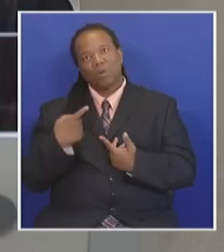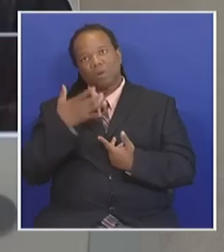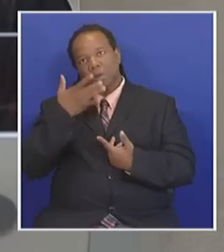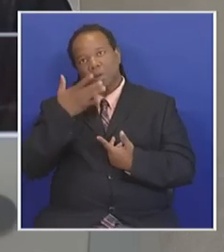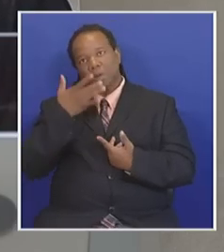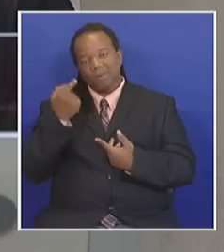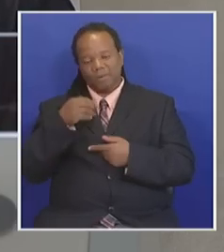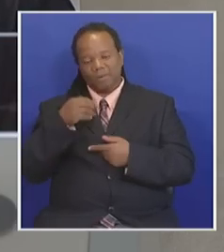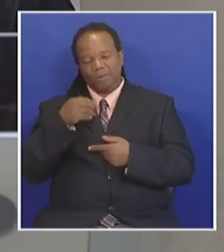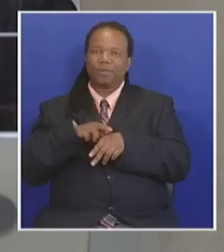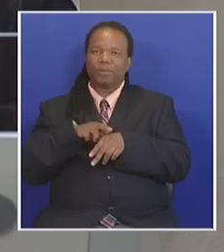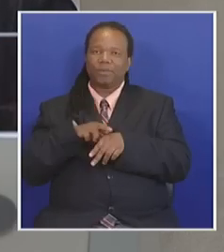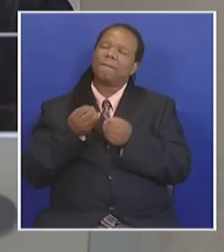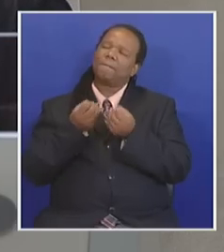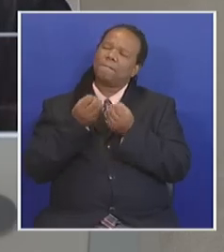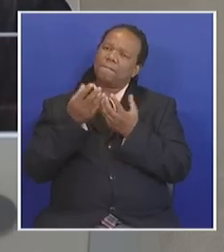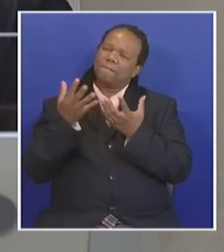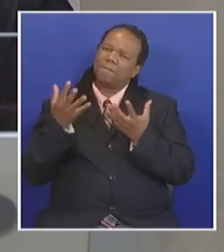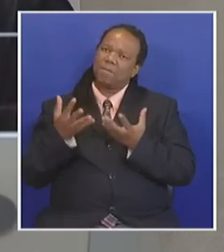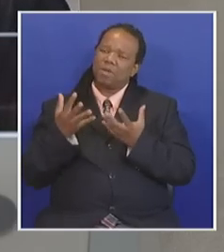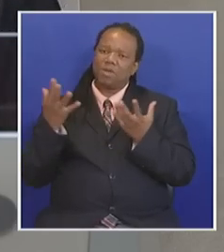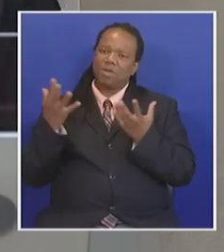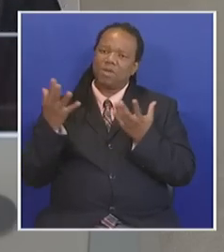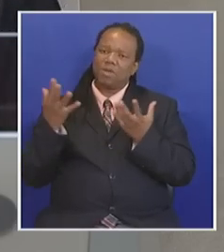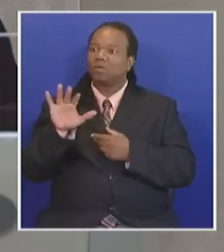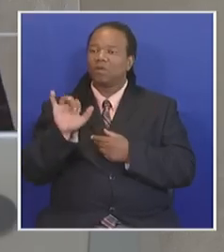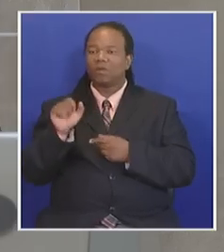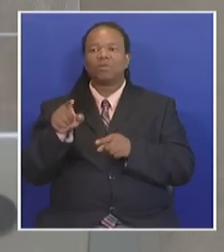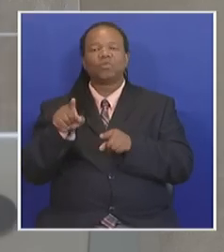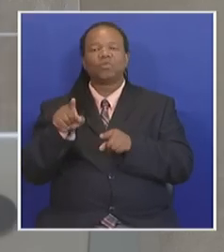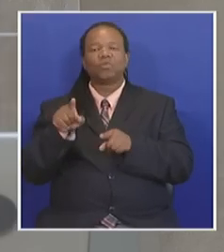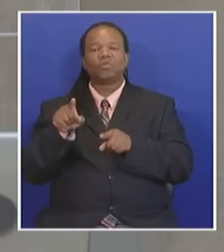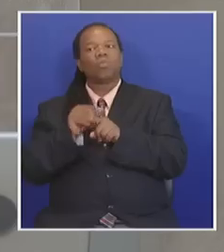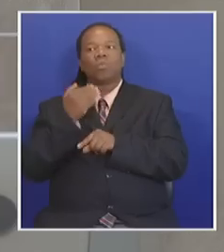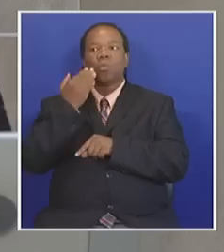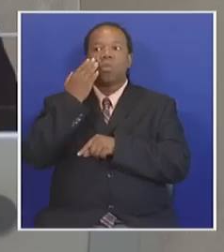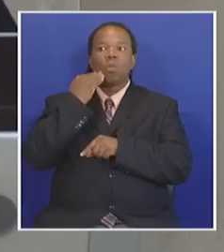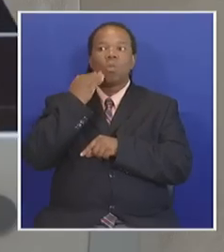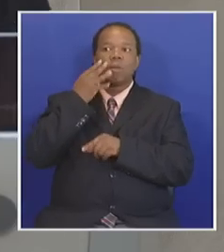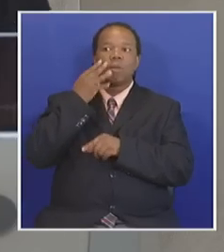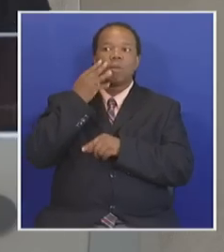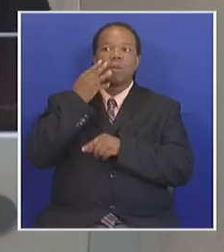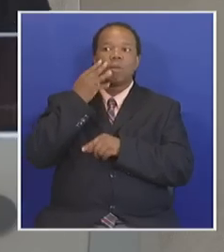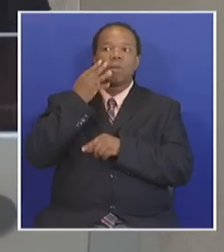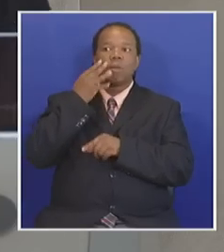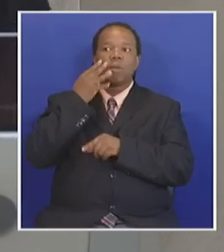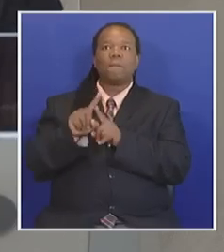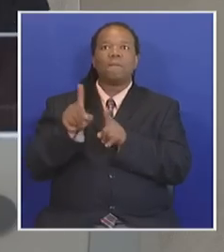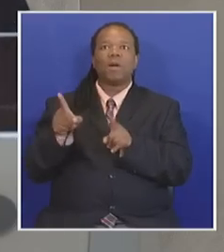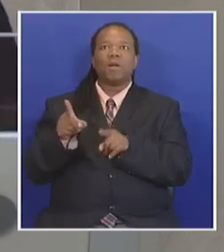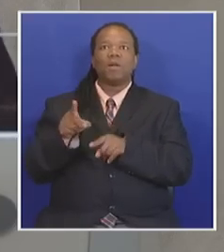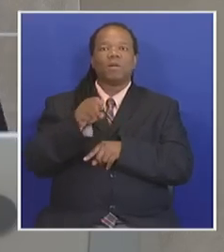South Africans disregard the concept of white privilege. But then I would want to encourage them to go read the essay by